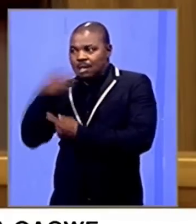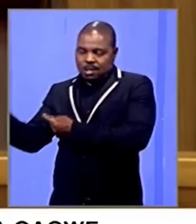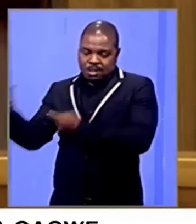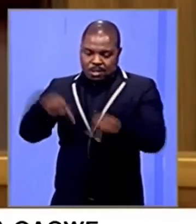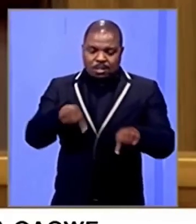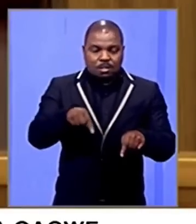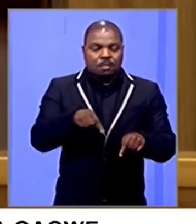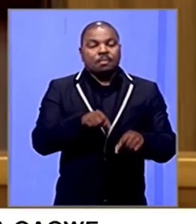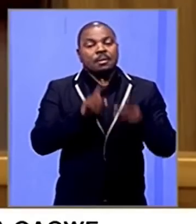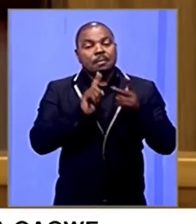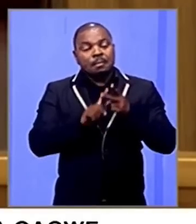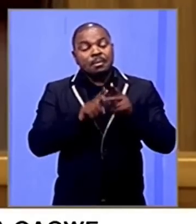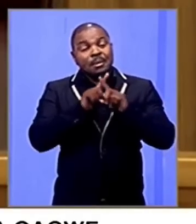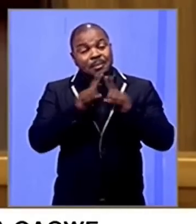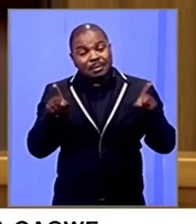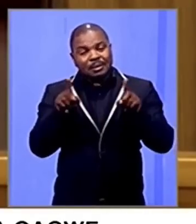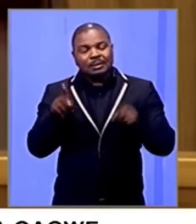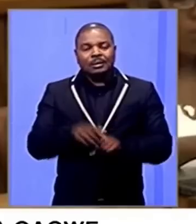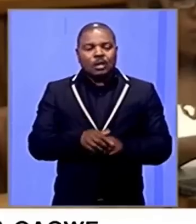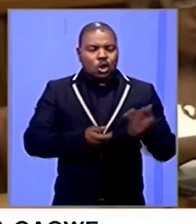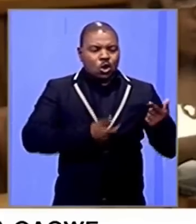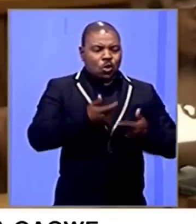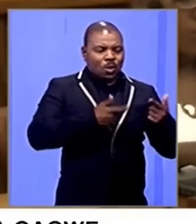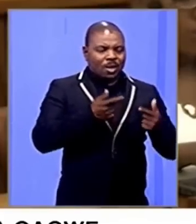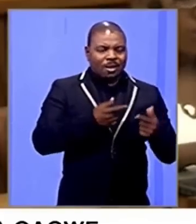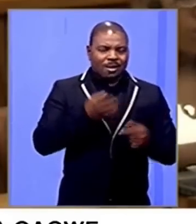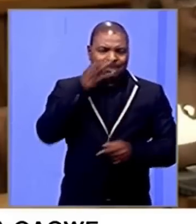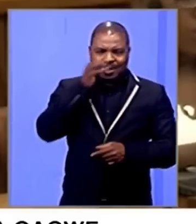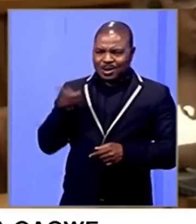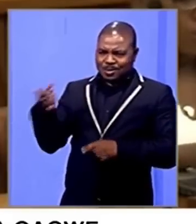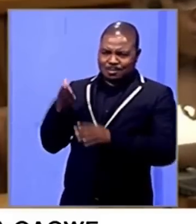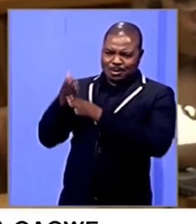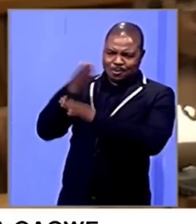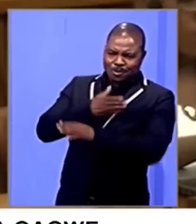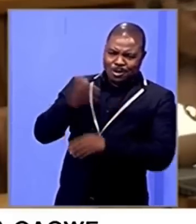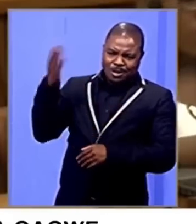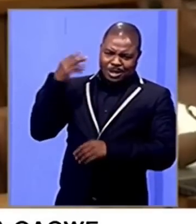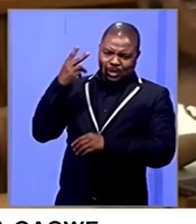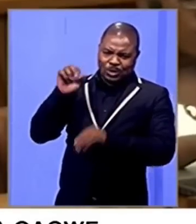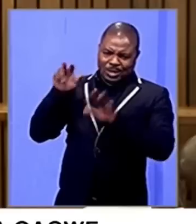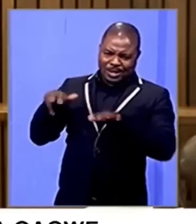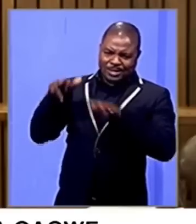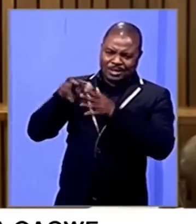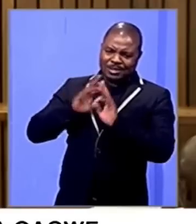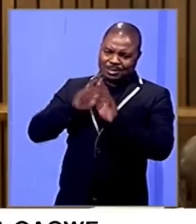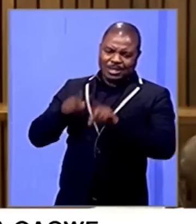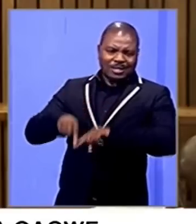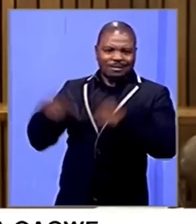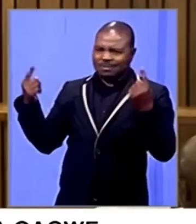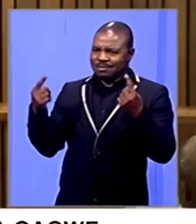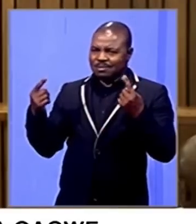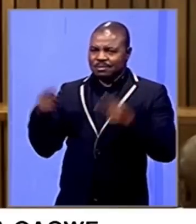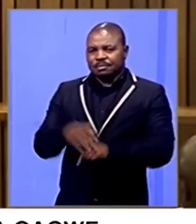ba re seno ga e se seo Matebula a se buileng mo pegelong ya gagwe ka Tlhakole wa 2018. What is deposed there